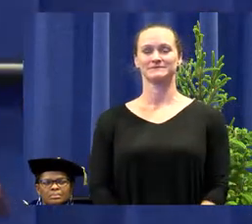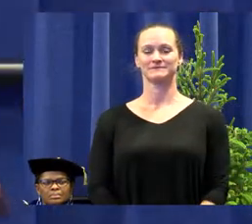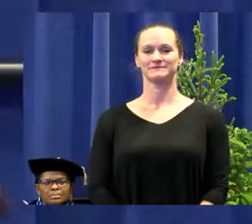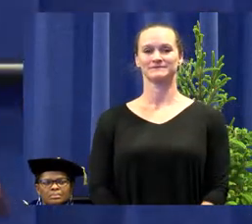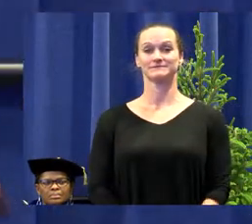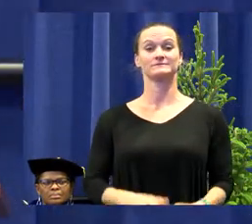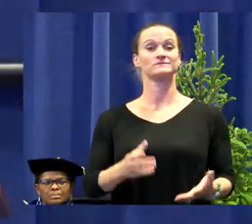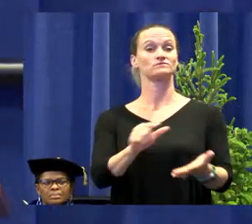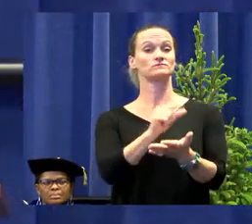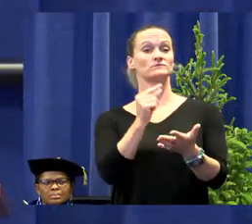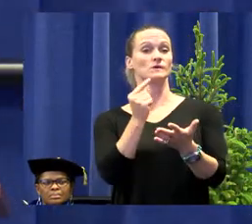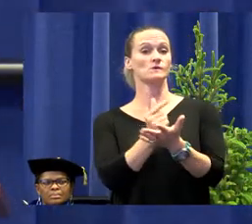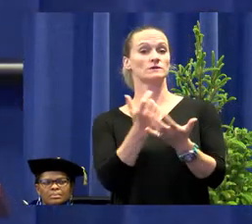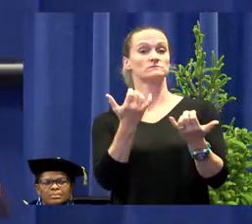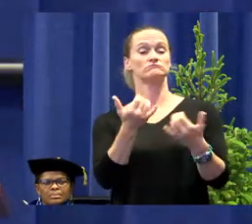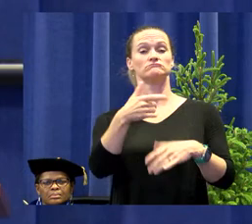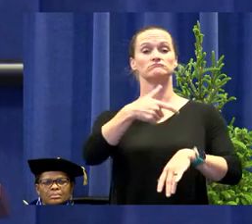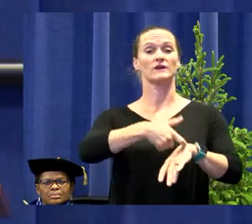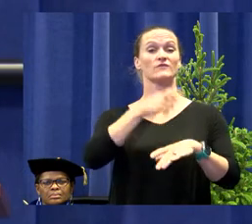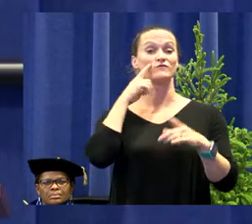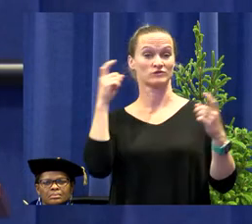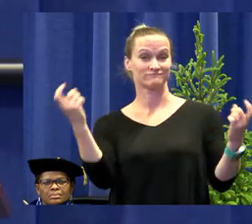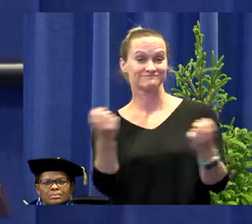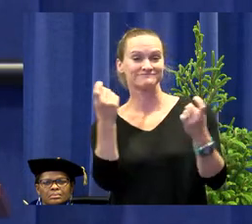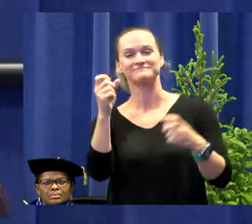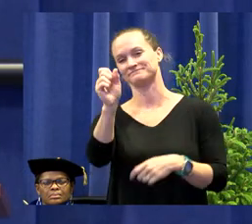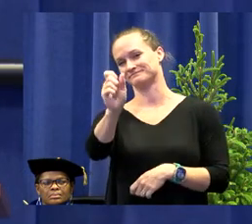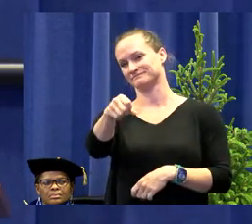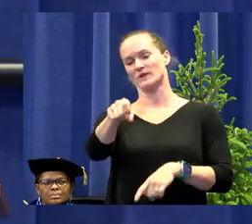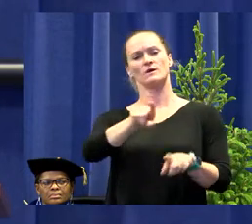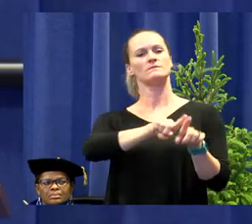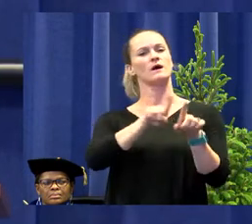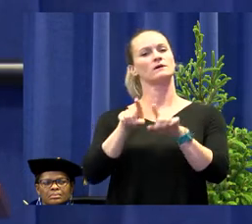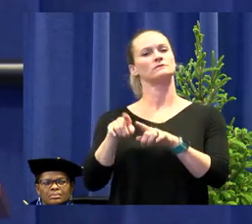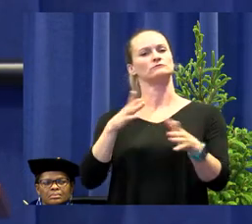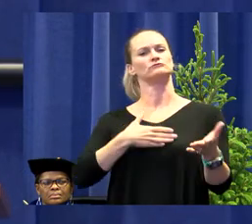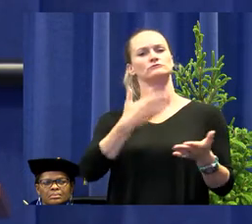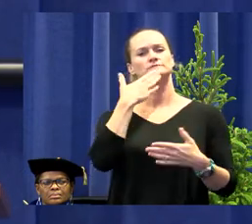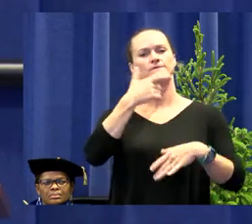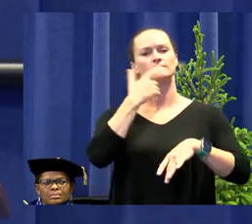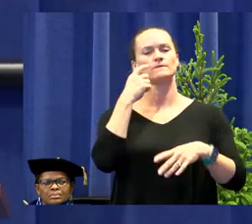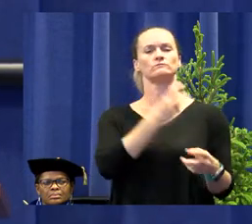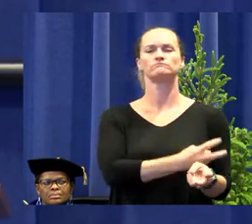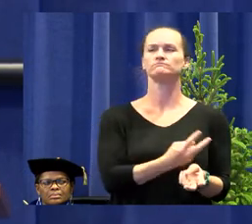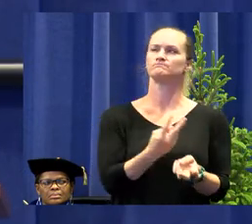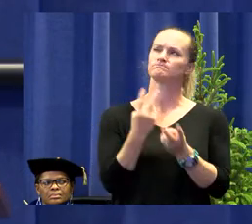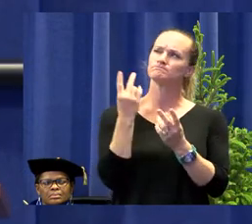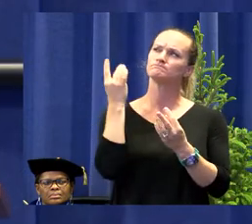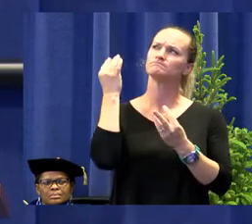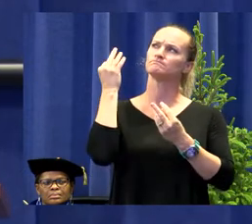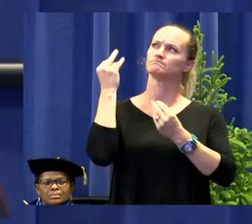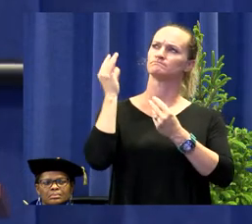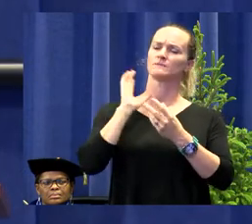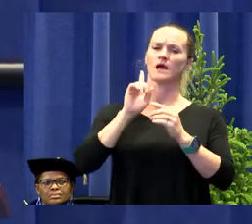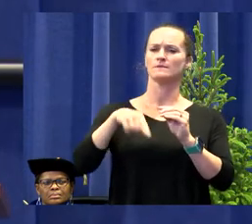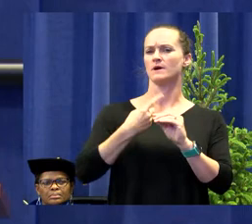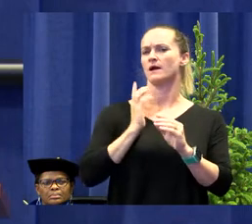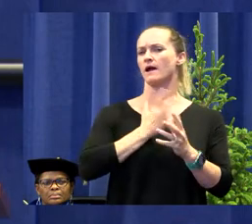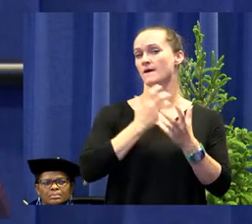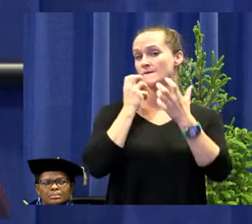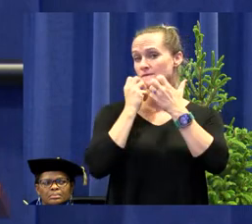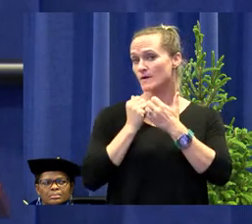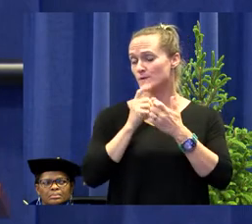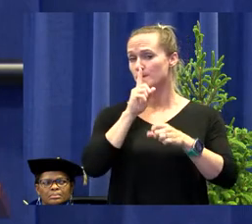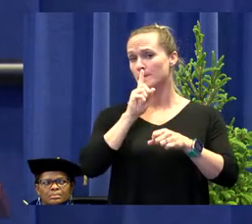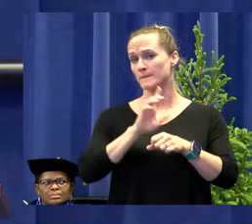Commencement is a time to celebrate, but also a time of reflection about values, commitments, and above all, the